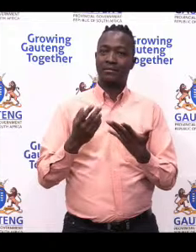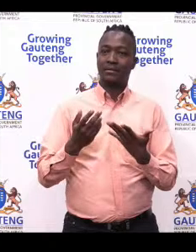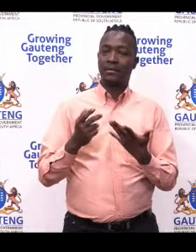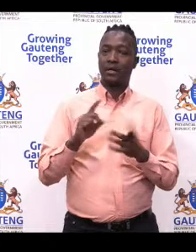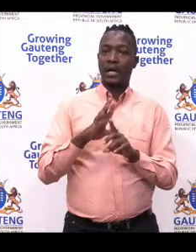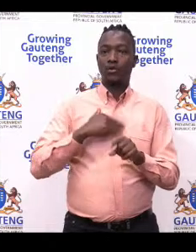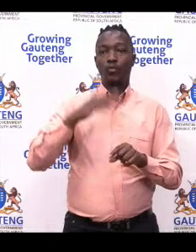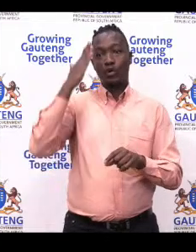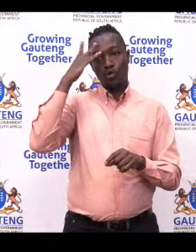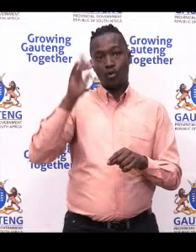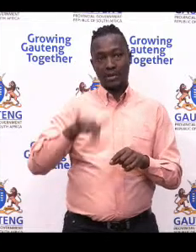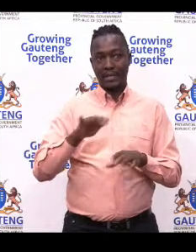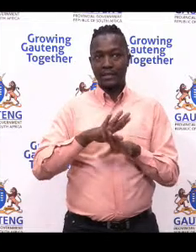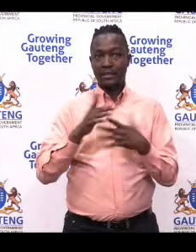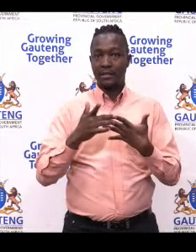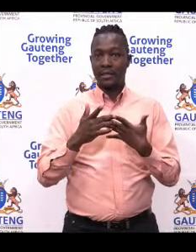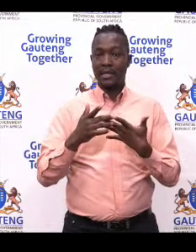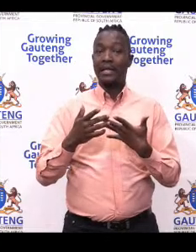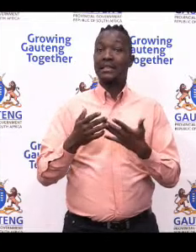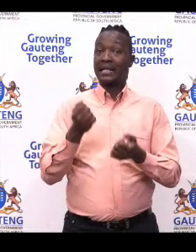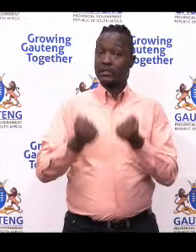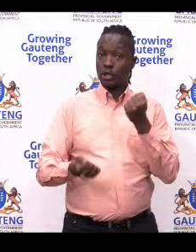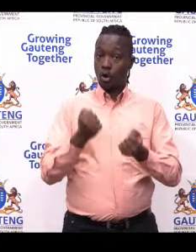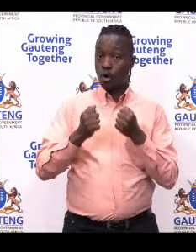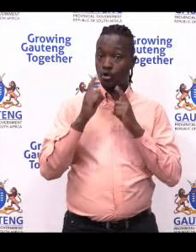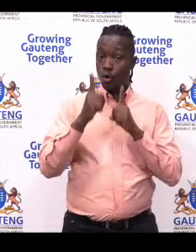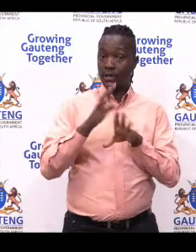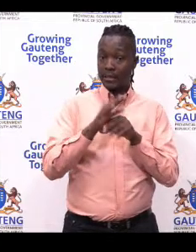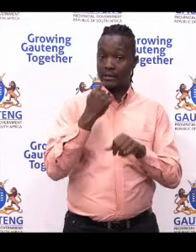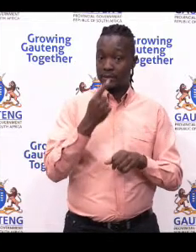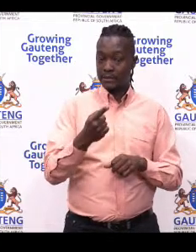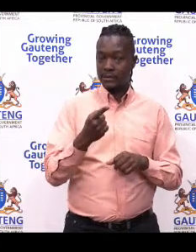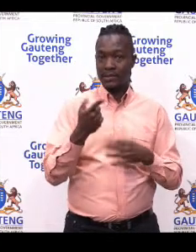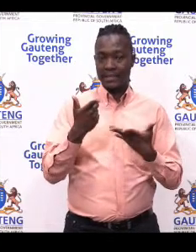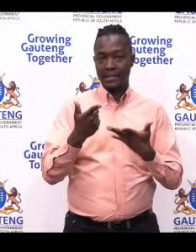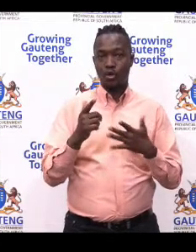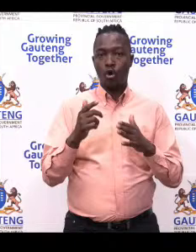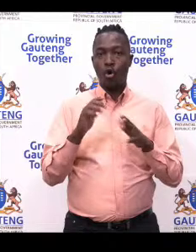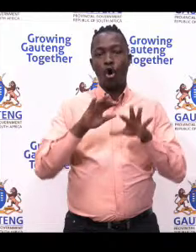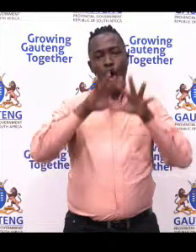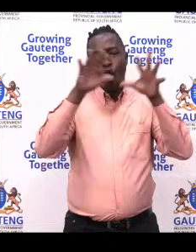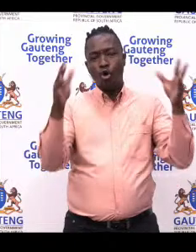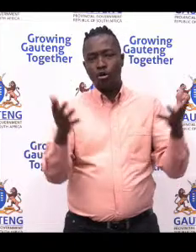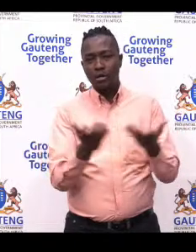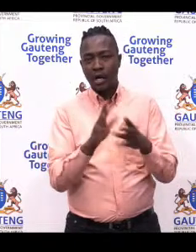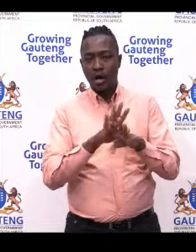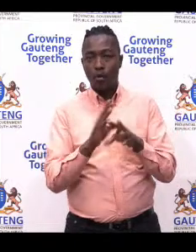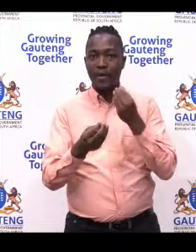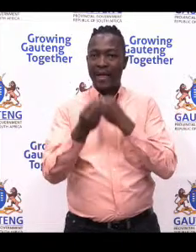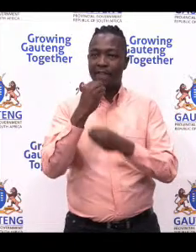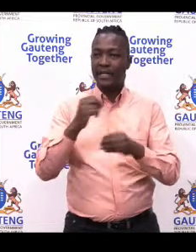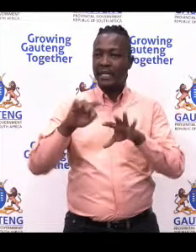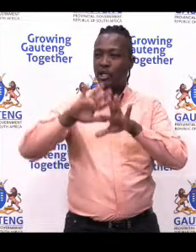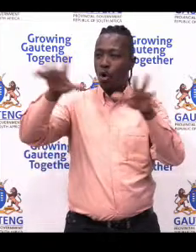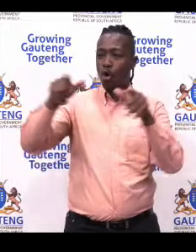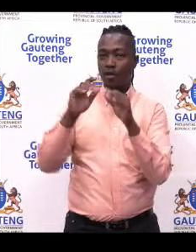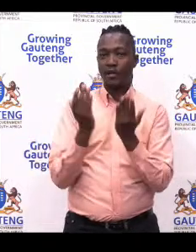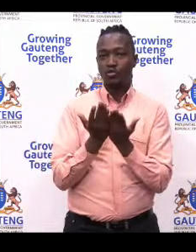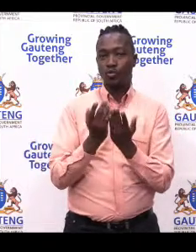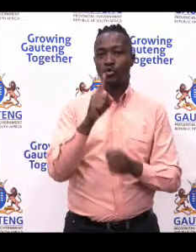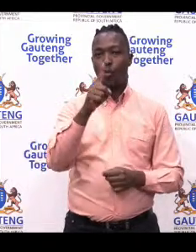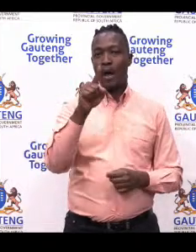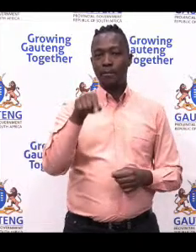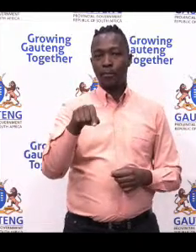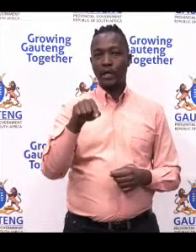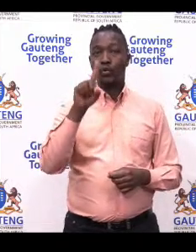that there's also a court order that had been issued in this regard. On average, we now are feeding in all of our schools